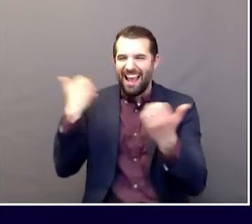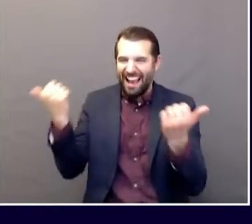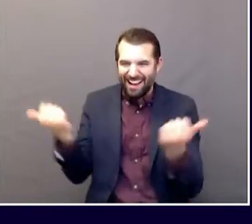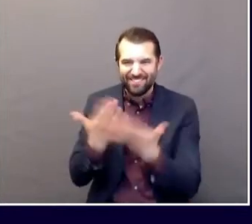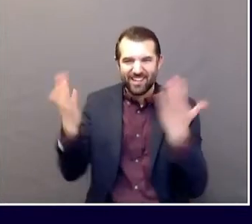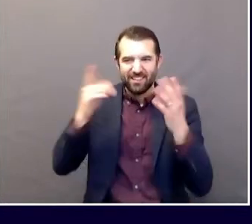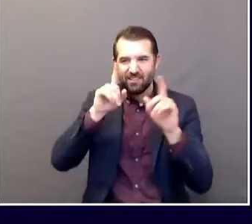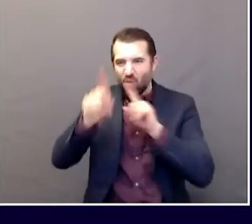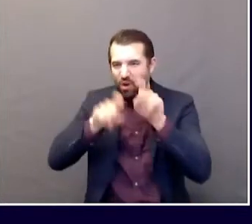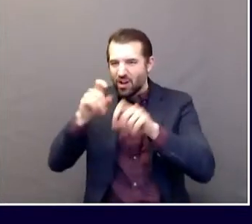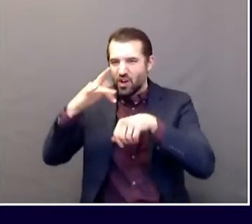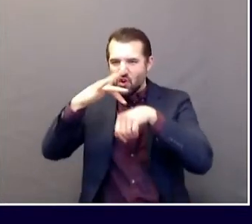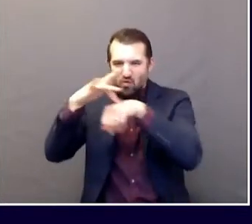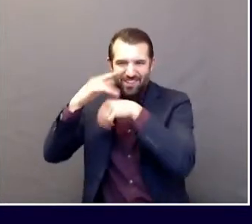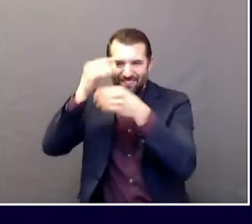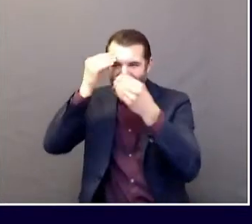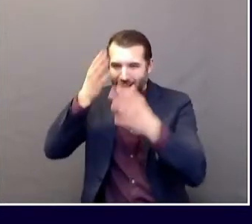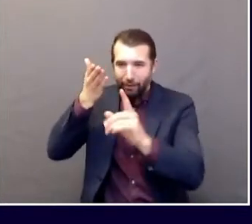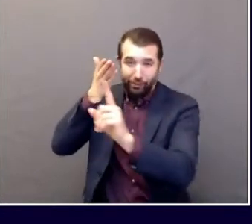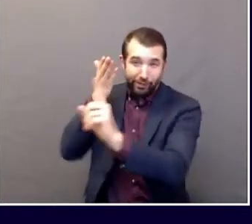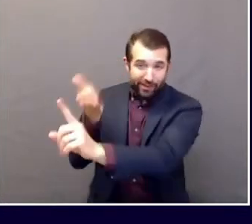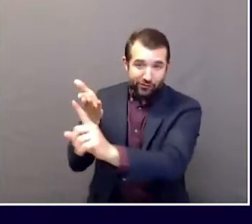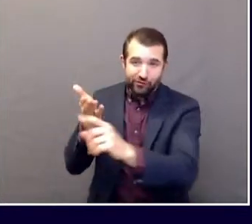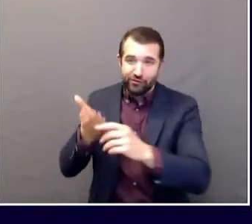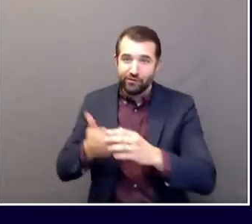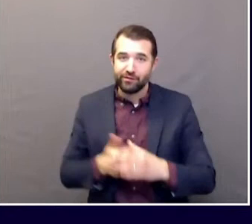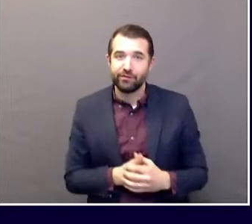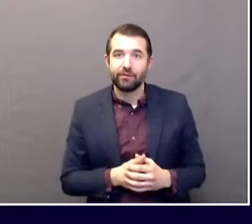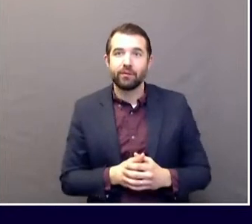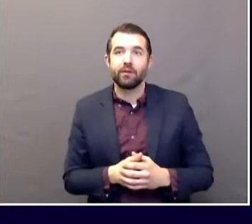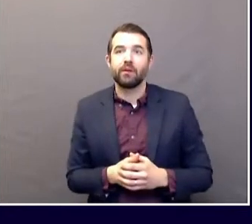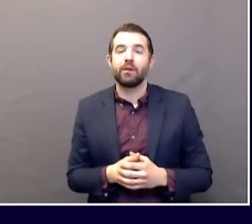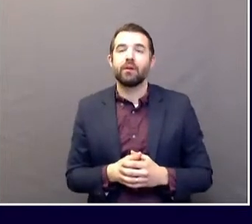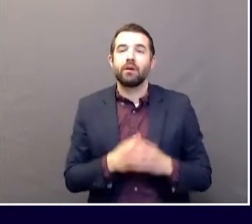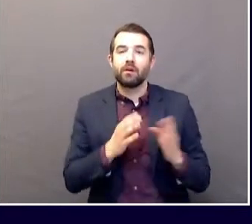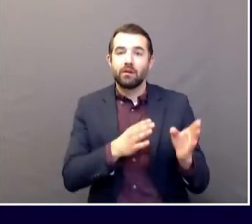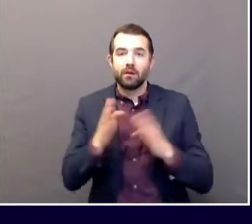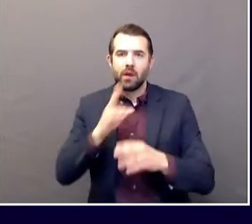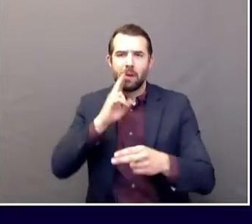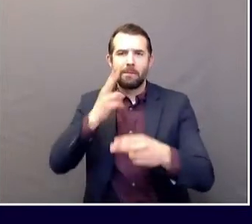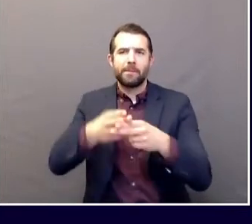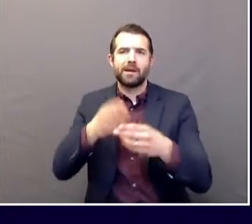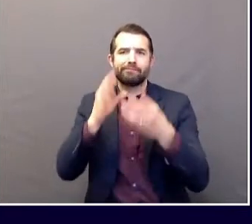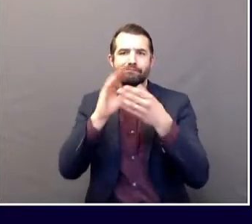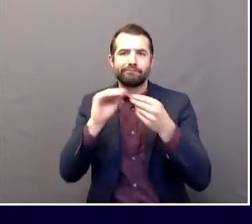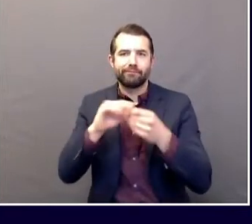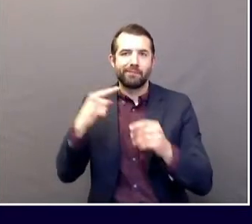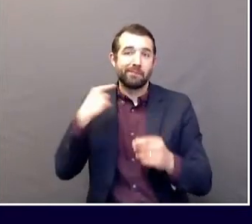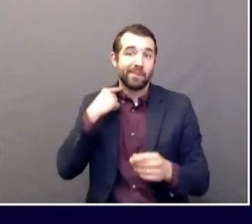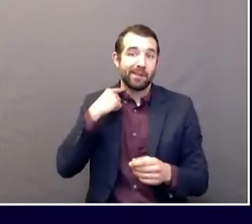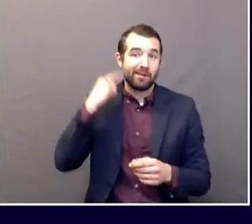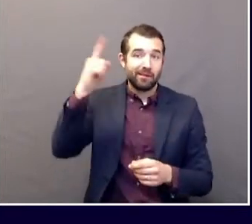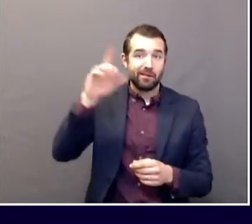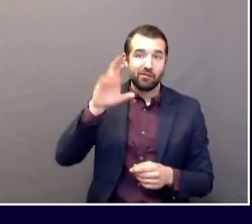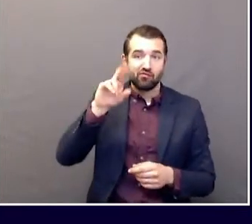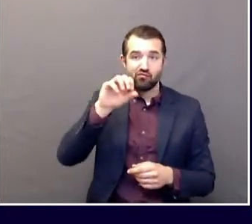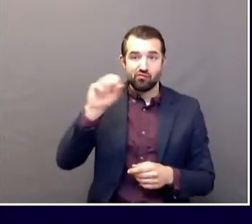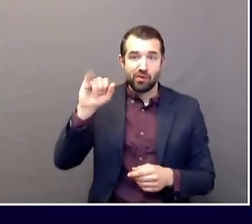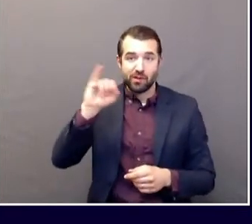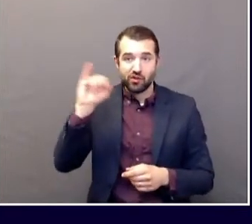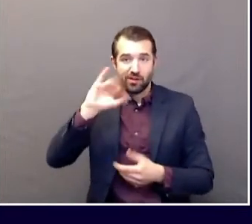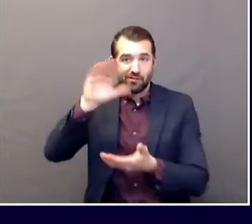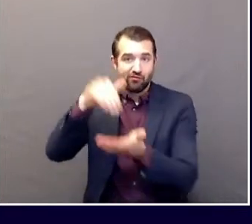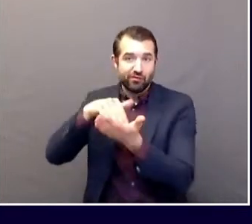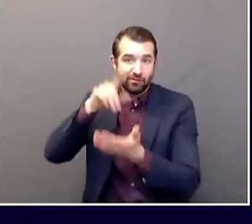You've talked a little about the Cross Center, and yesterday we were on a call and they said that they could do up to 5,000 vaccinations a day. Do